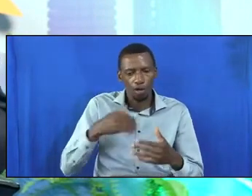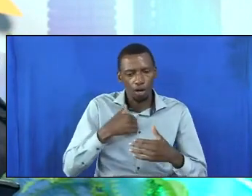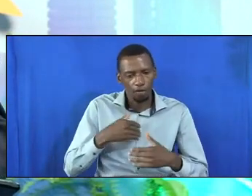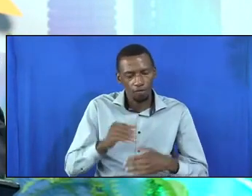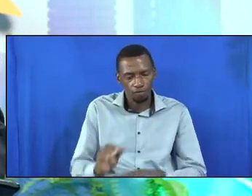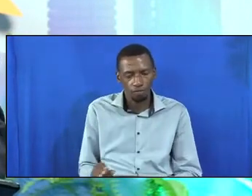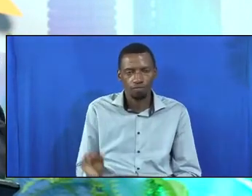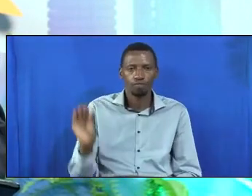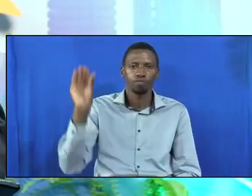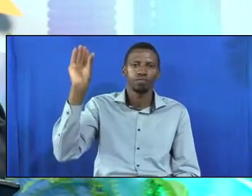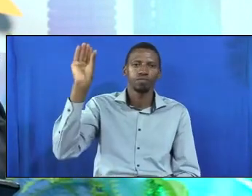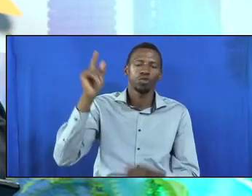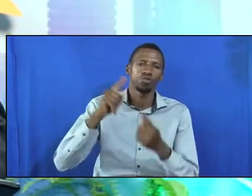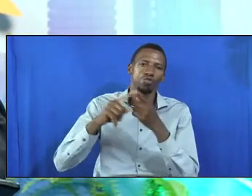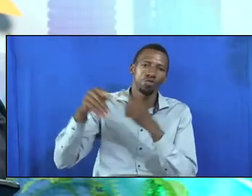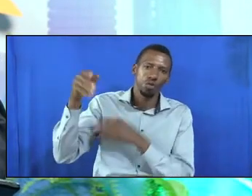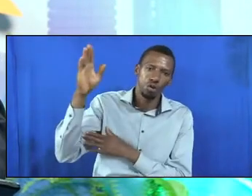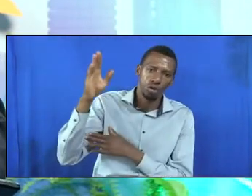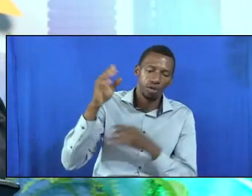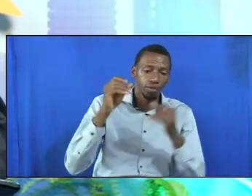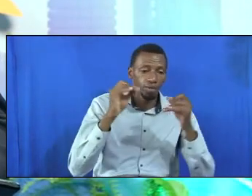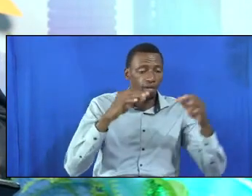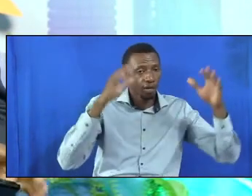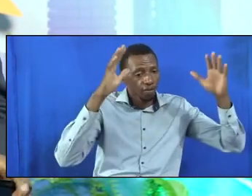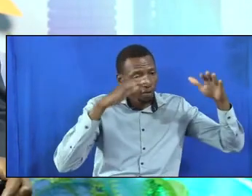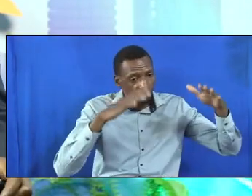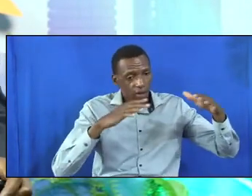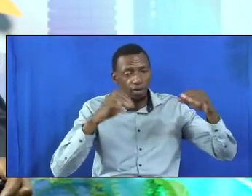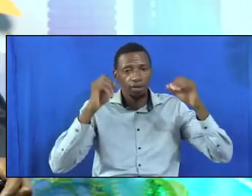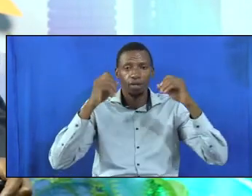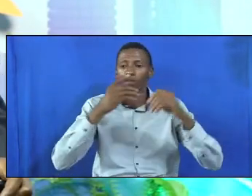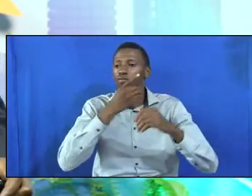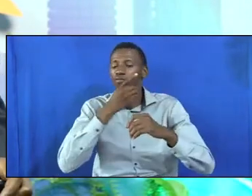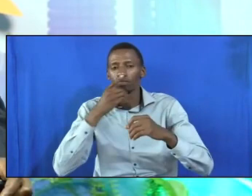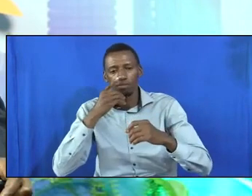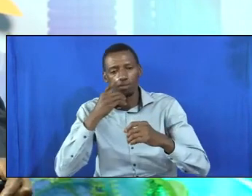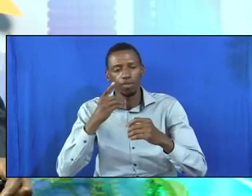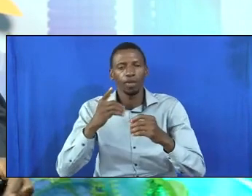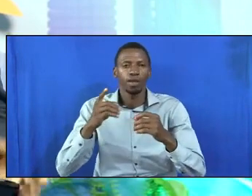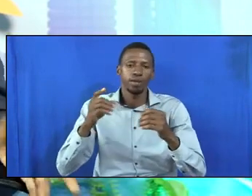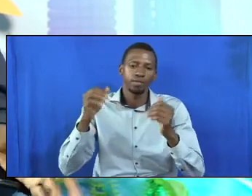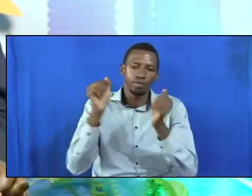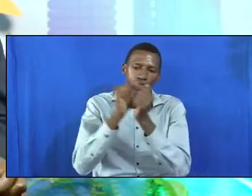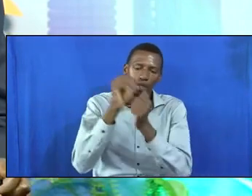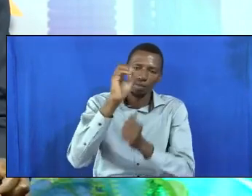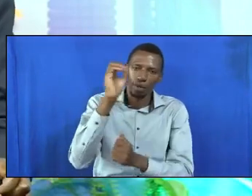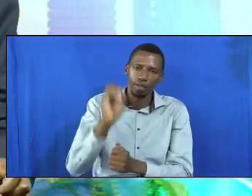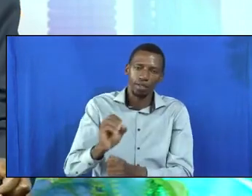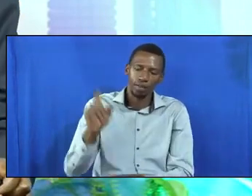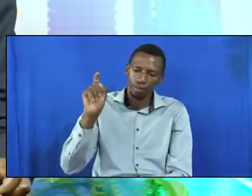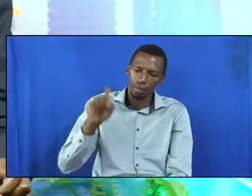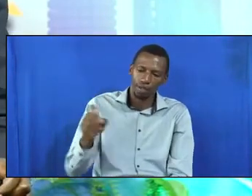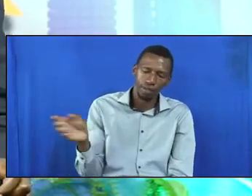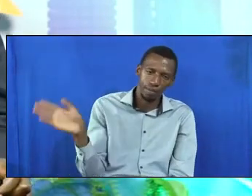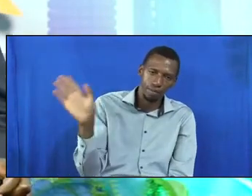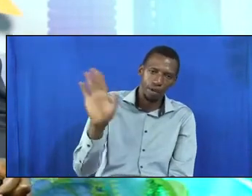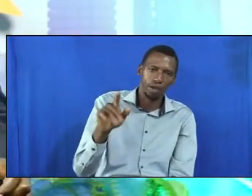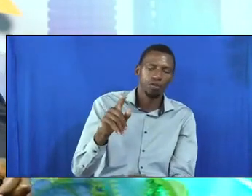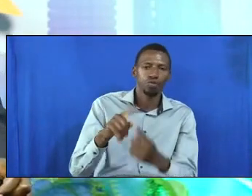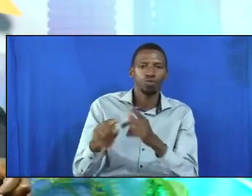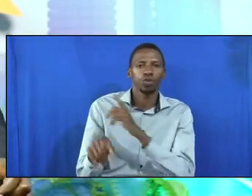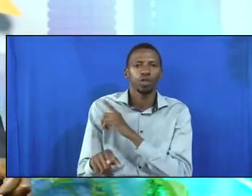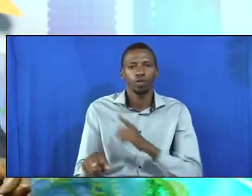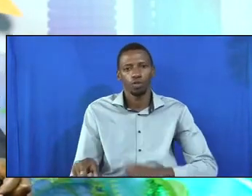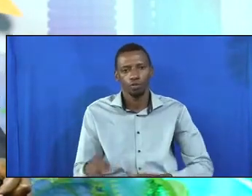rain, come sunshine, the tithe of the Lord has to be returned. Now,